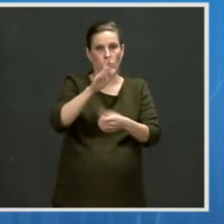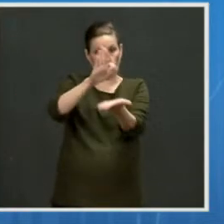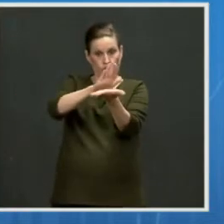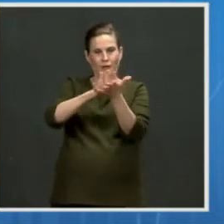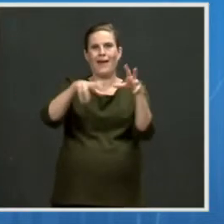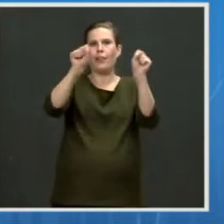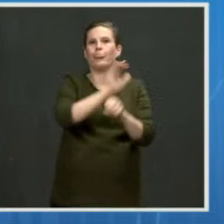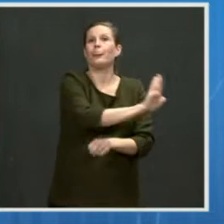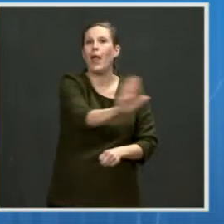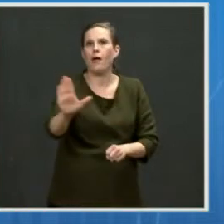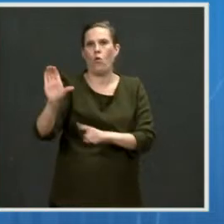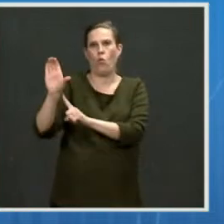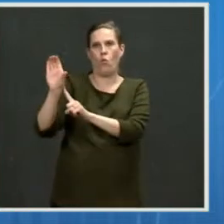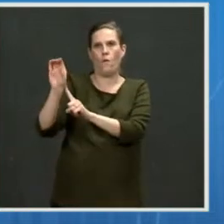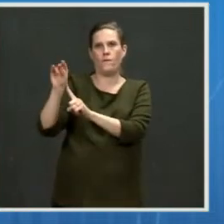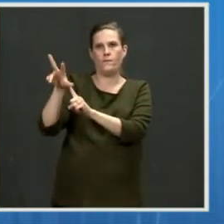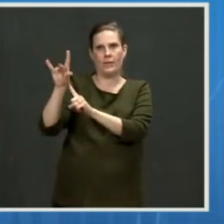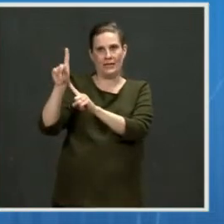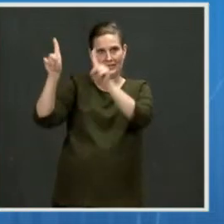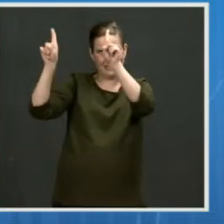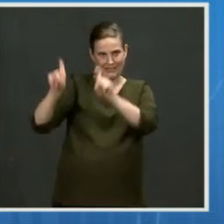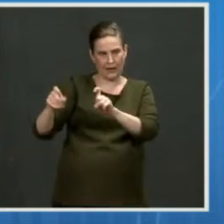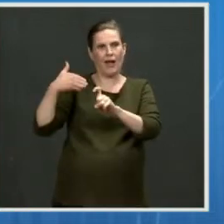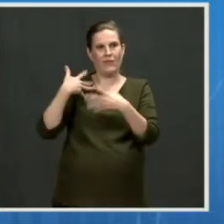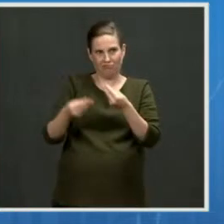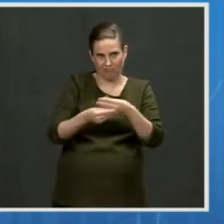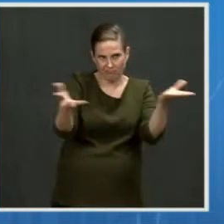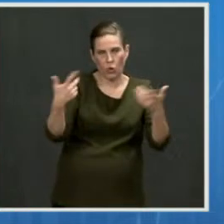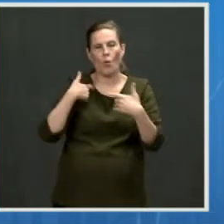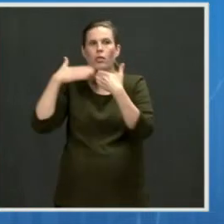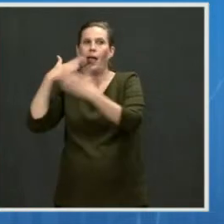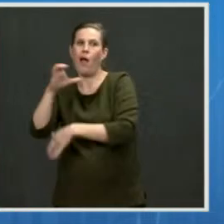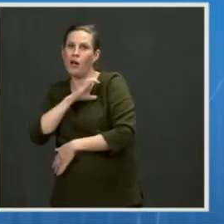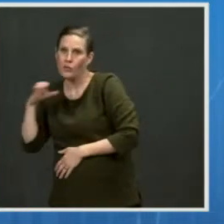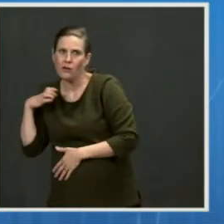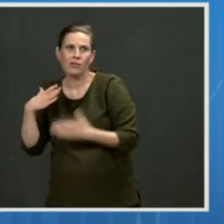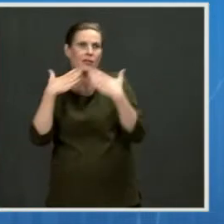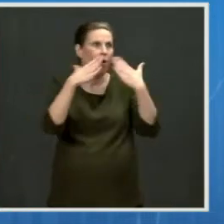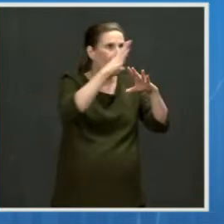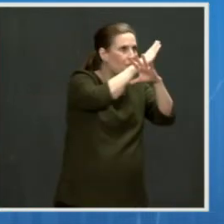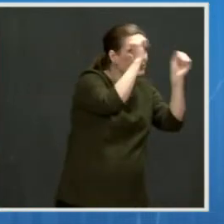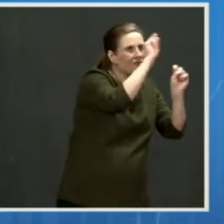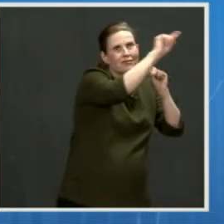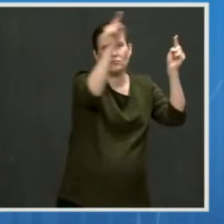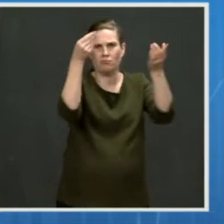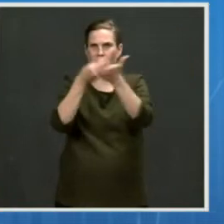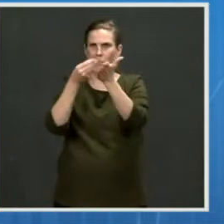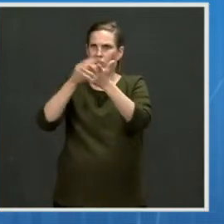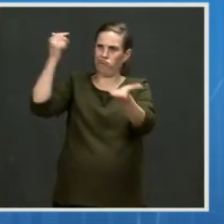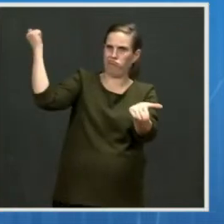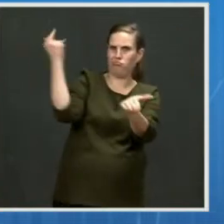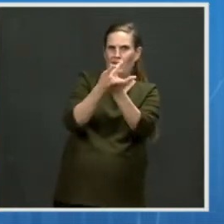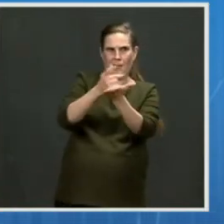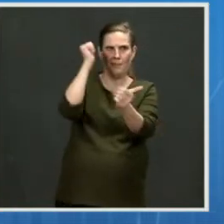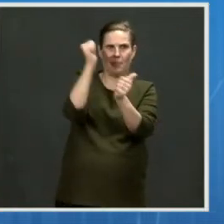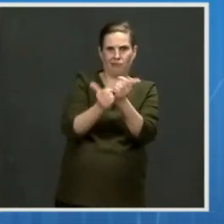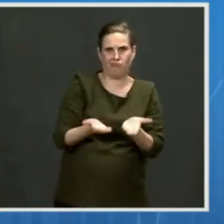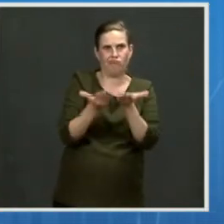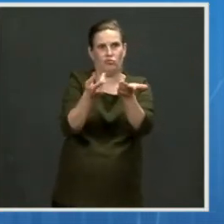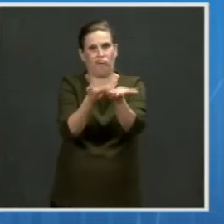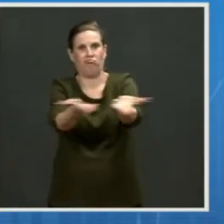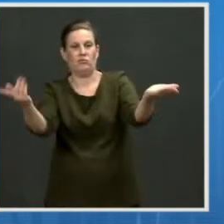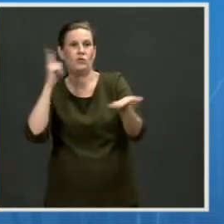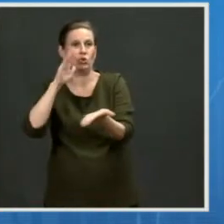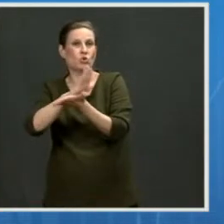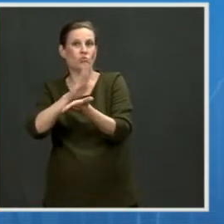thanks to the Congress and the bill signed by the president, to be able to vaccinate children on a weekly basis across the country. So